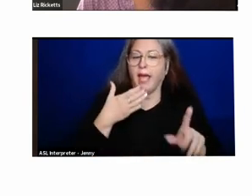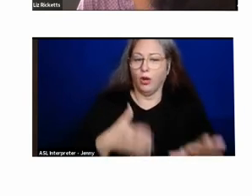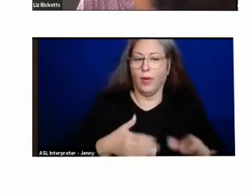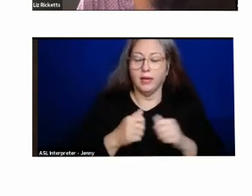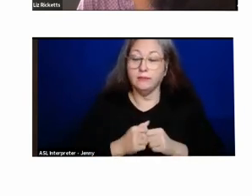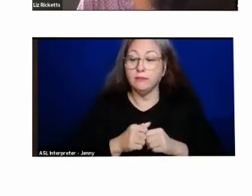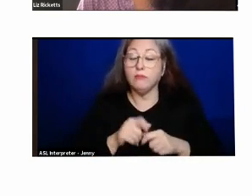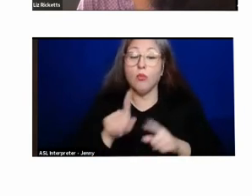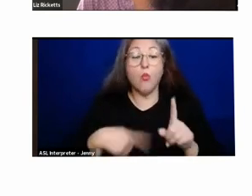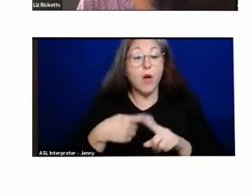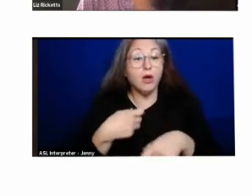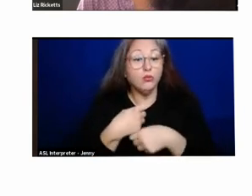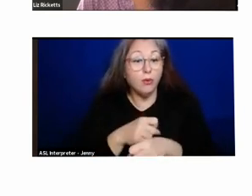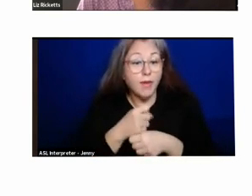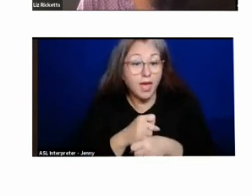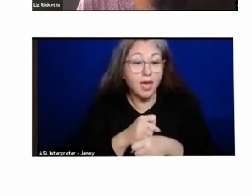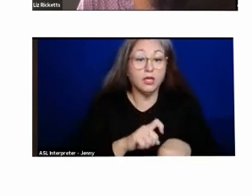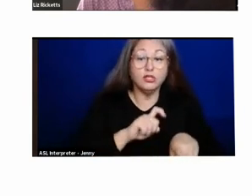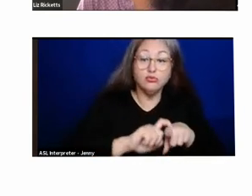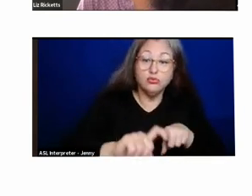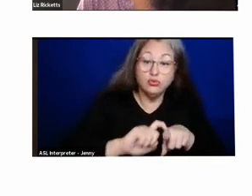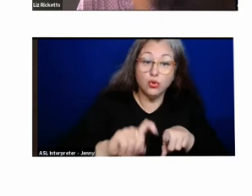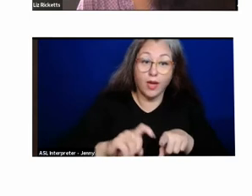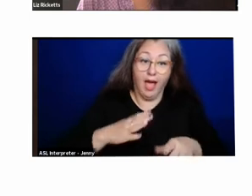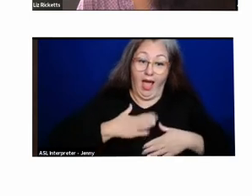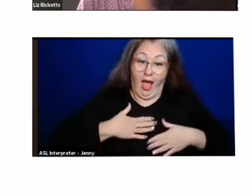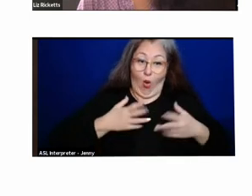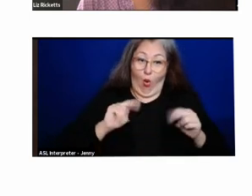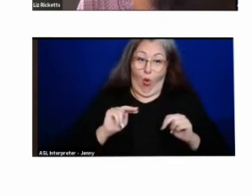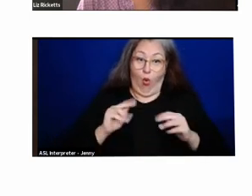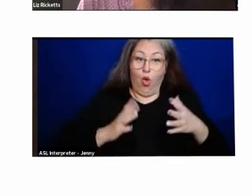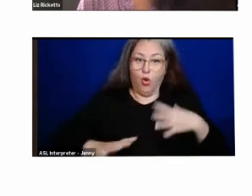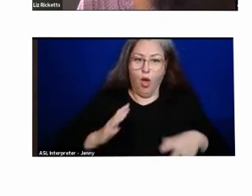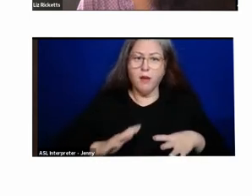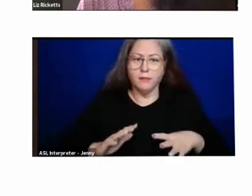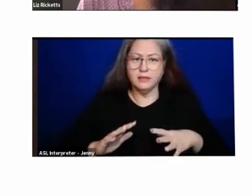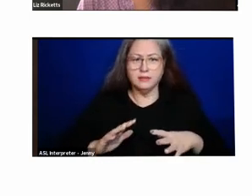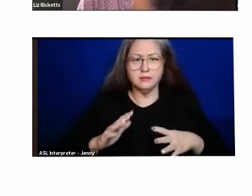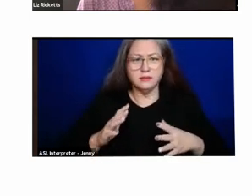Making and sewing our own garments. At some point in time,